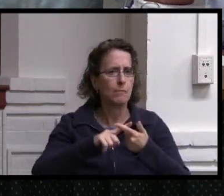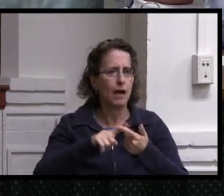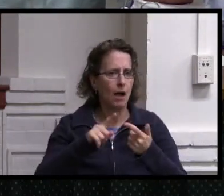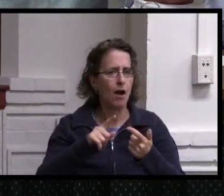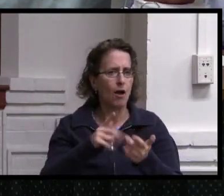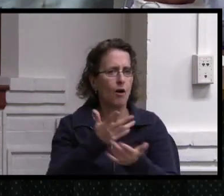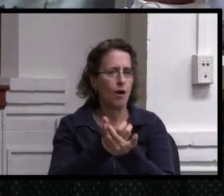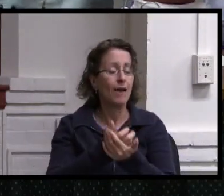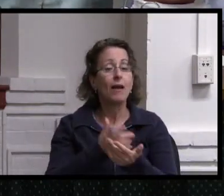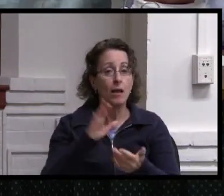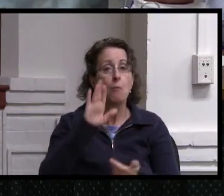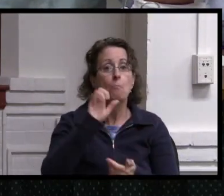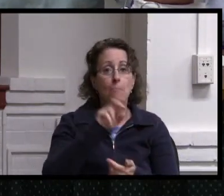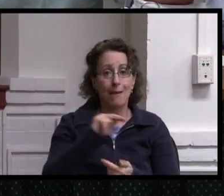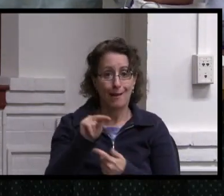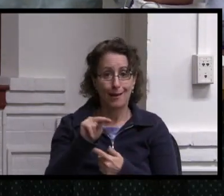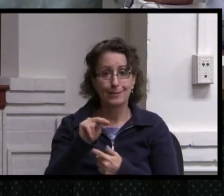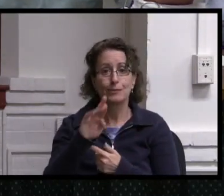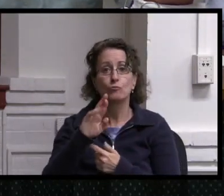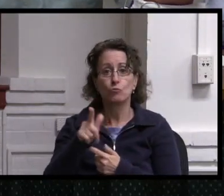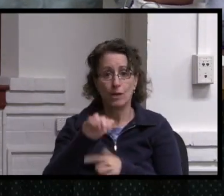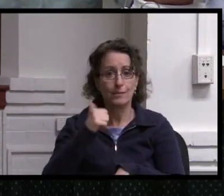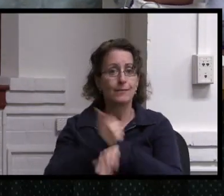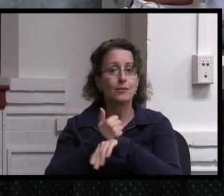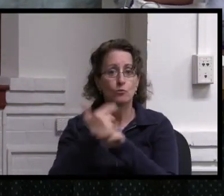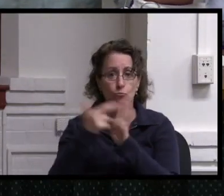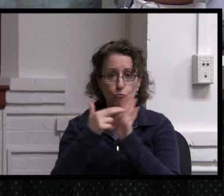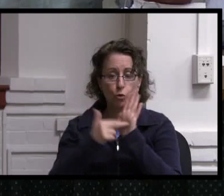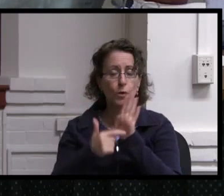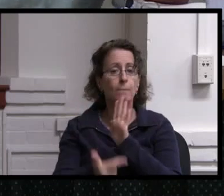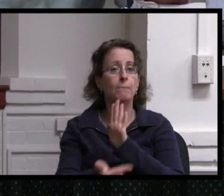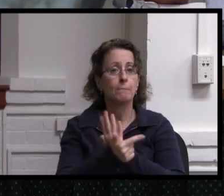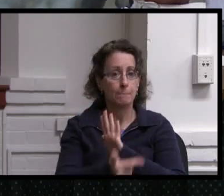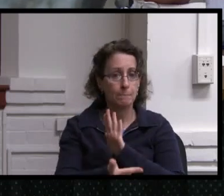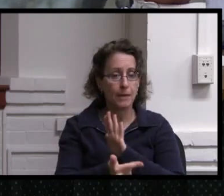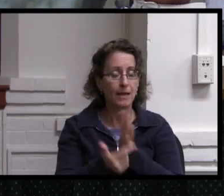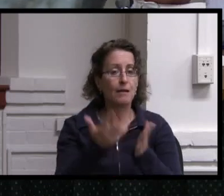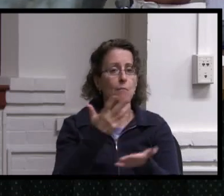an ordinance. Rutland tried an ordinance. Chittenden County, I